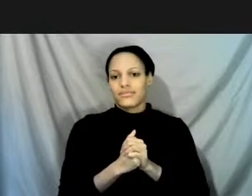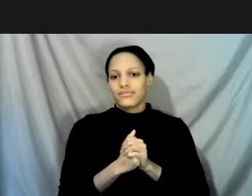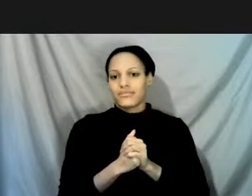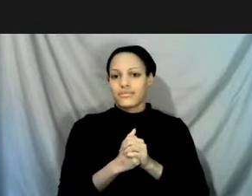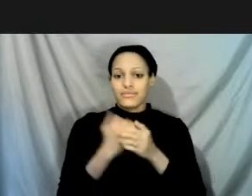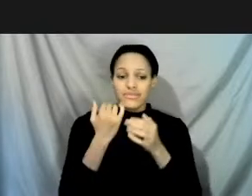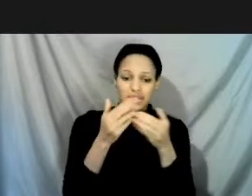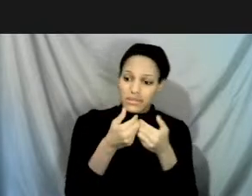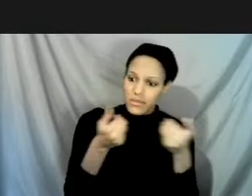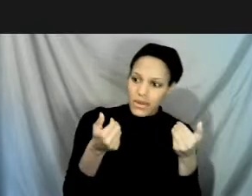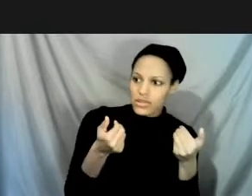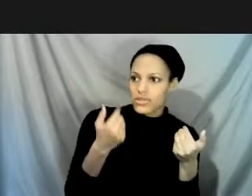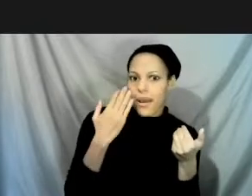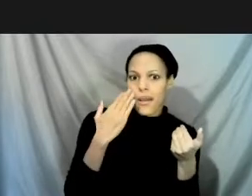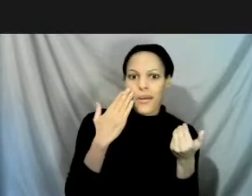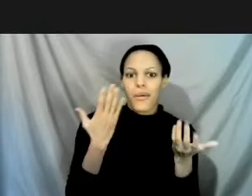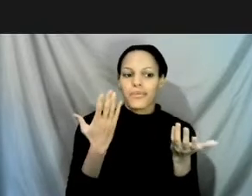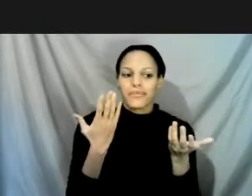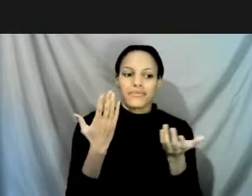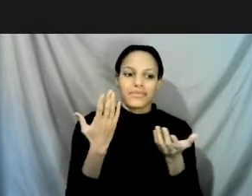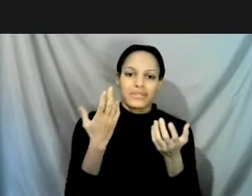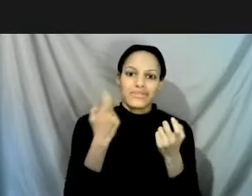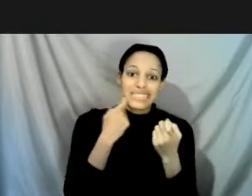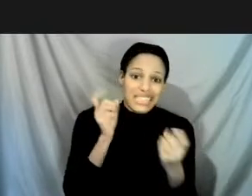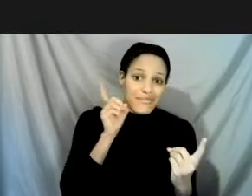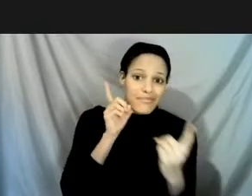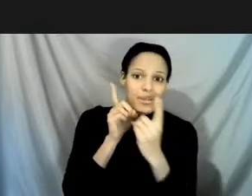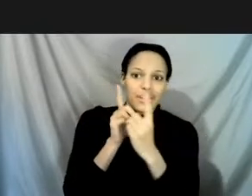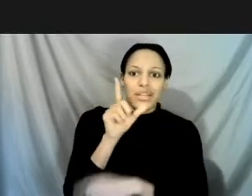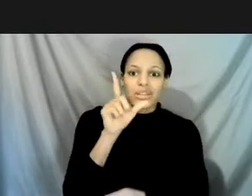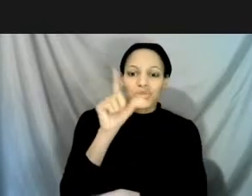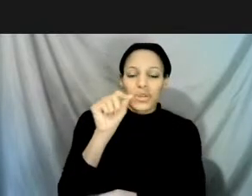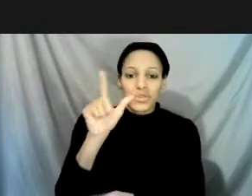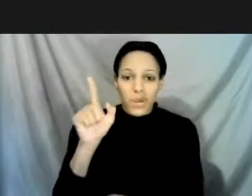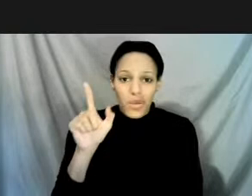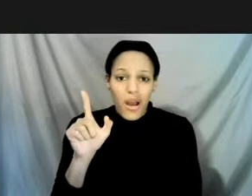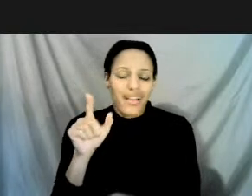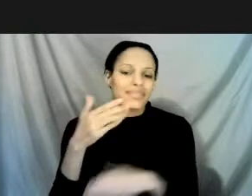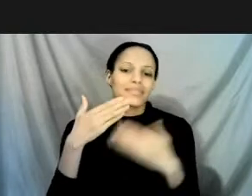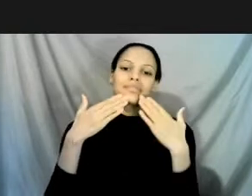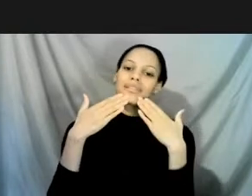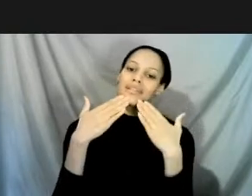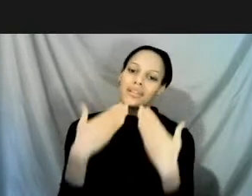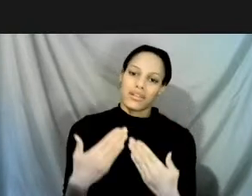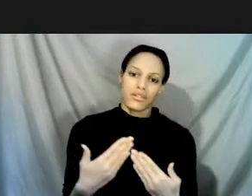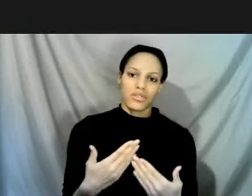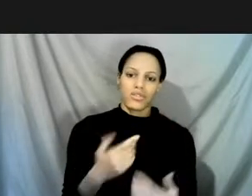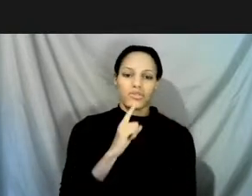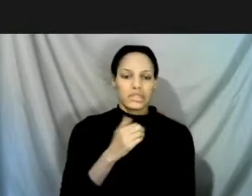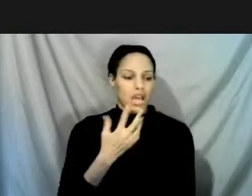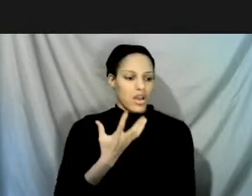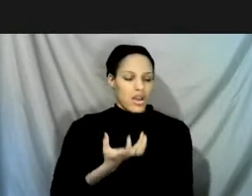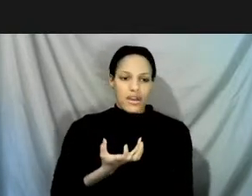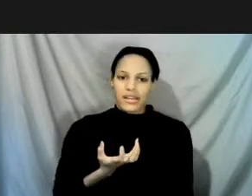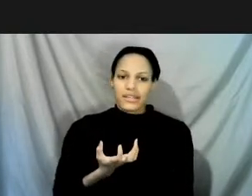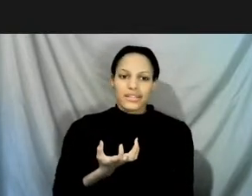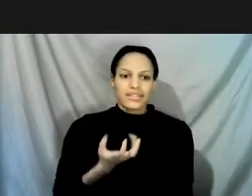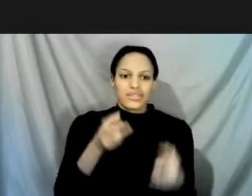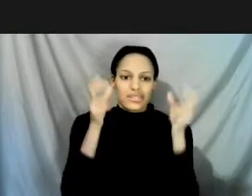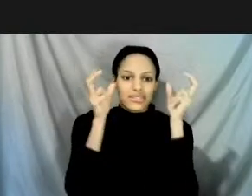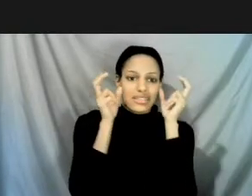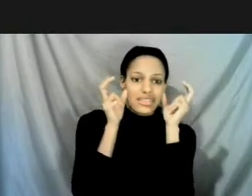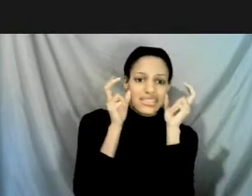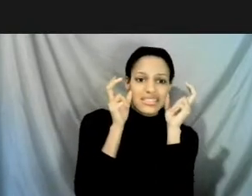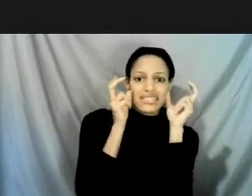we're just meeting in 2021, thank you. And so my inclination is to just listen and learn, but a